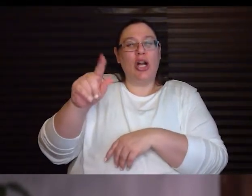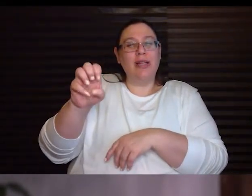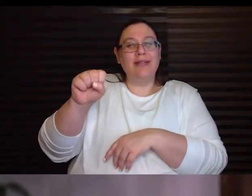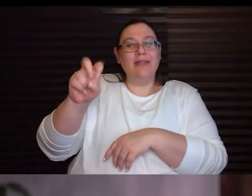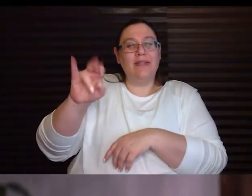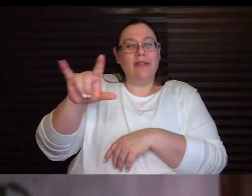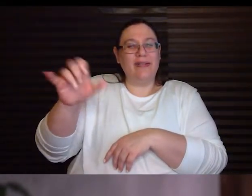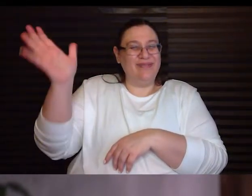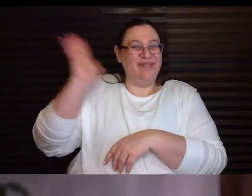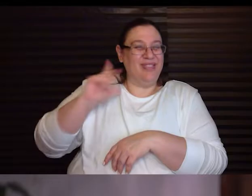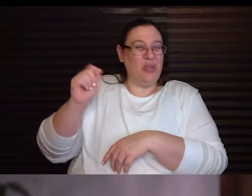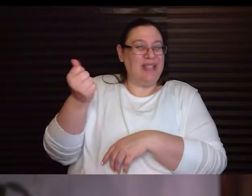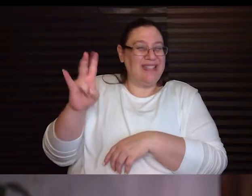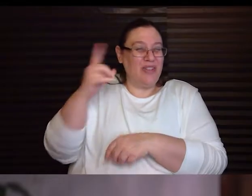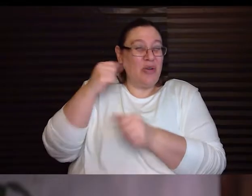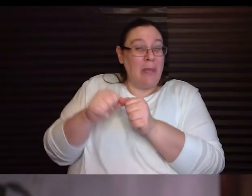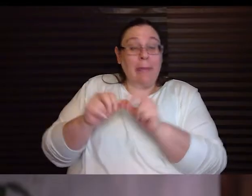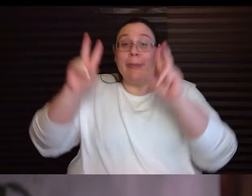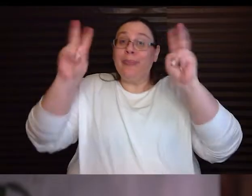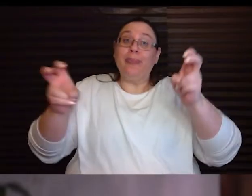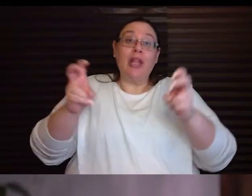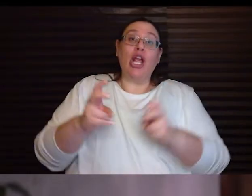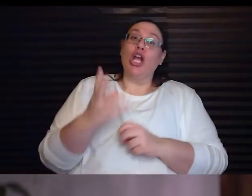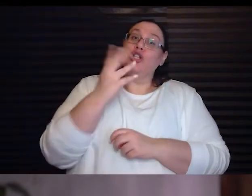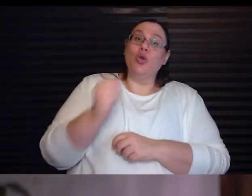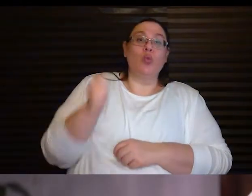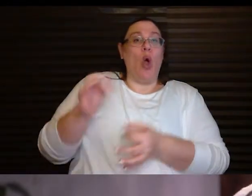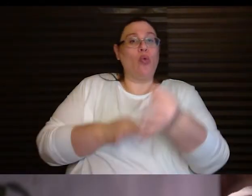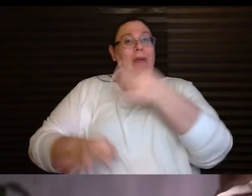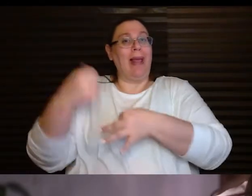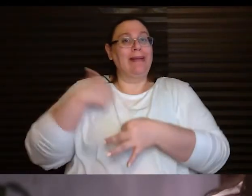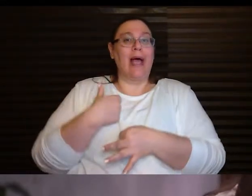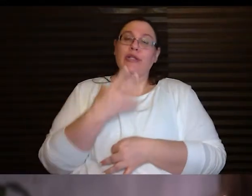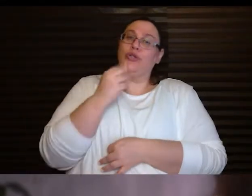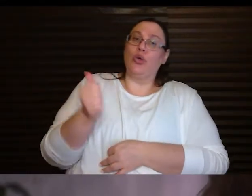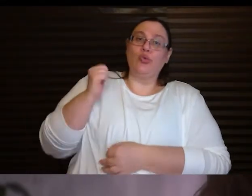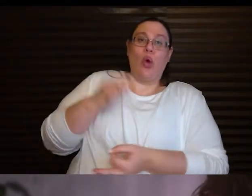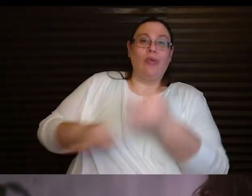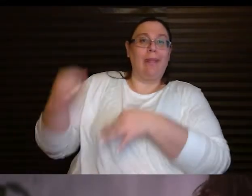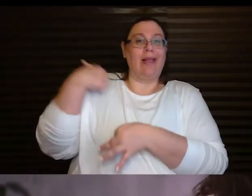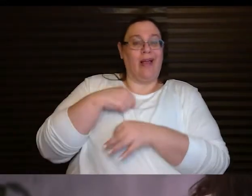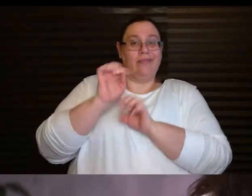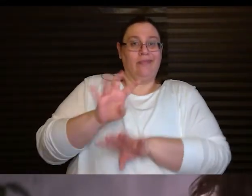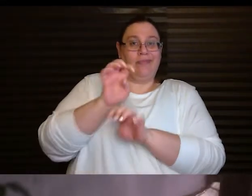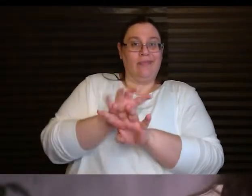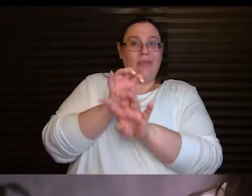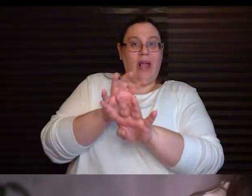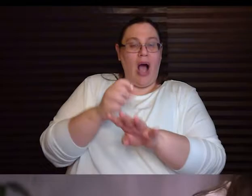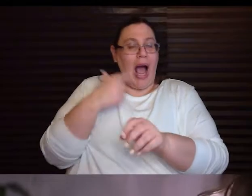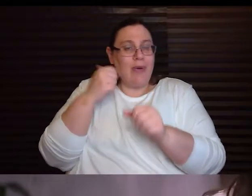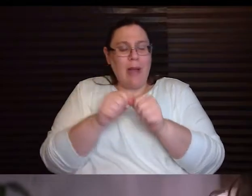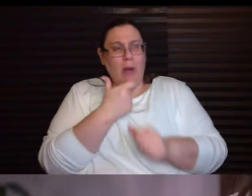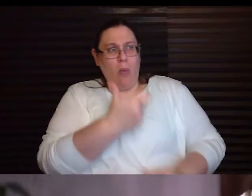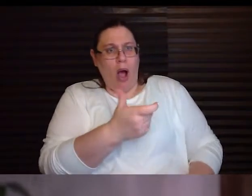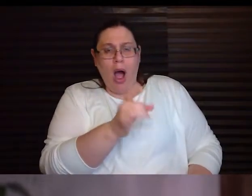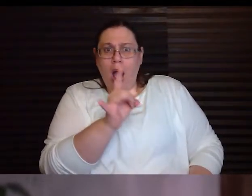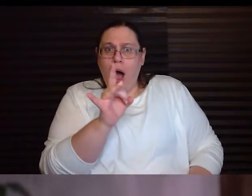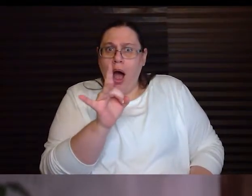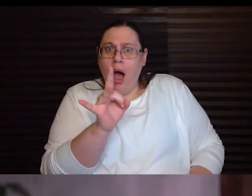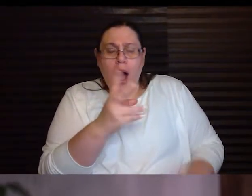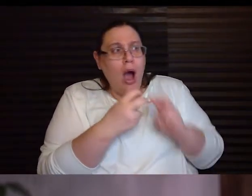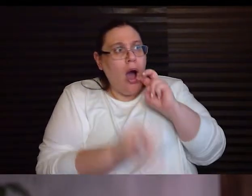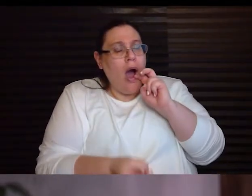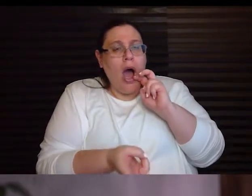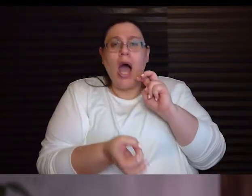2017, remember? Chanting, "Jews will not replace us." I remember watching in astonishment while the news anchors reported that they were